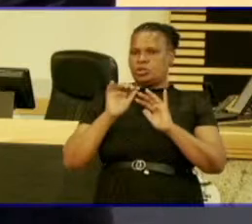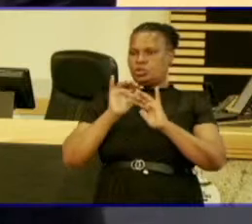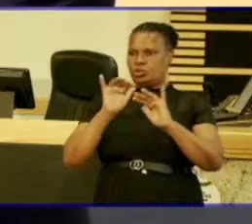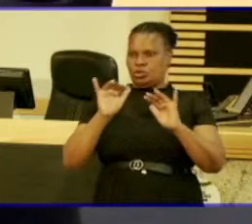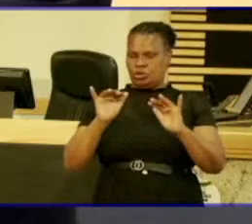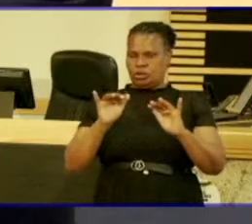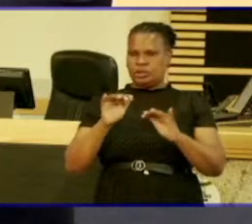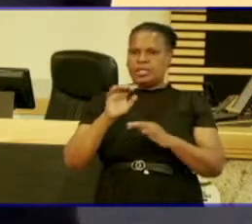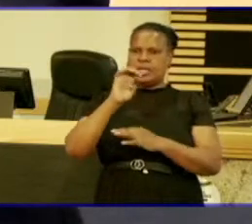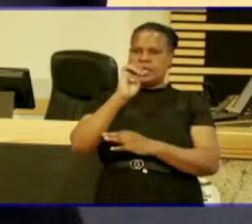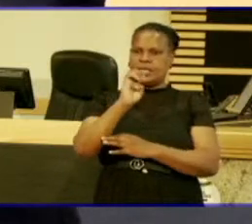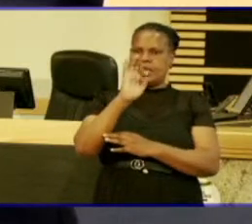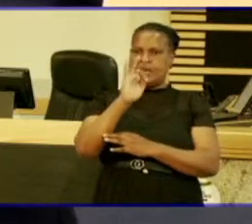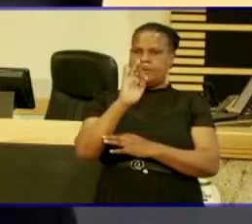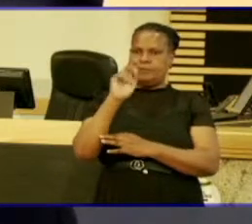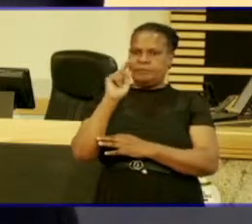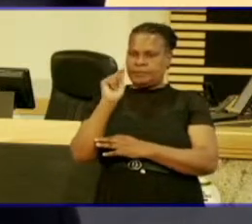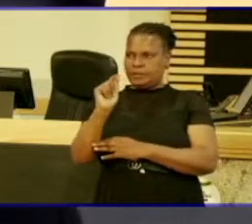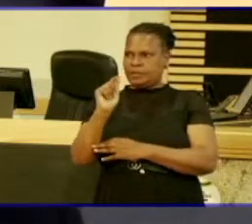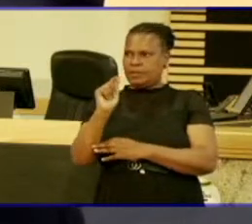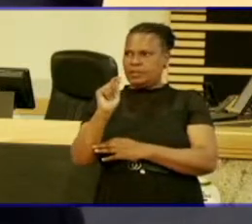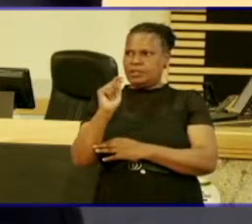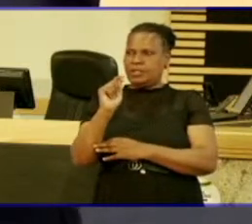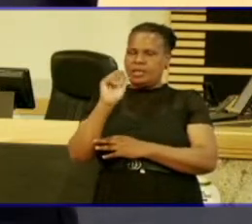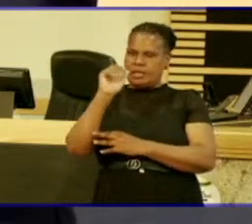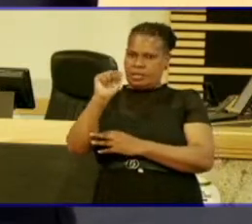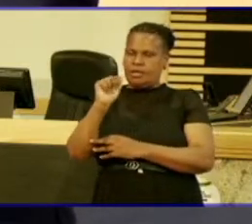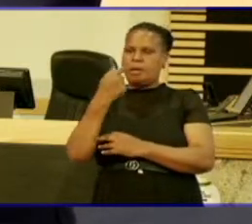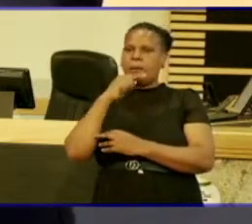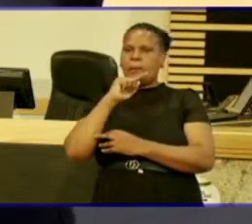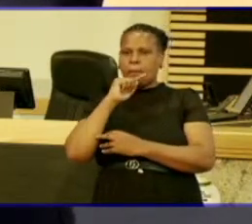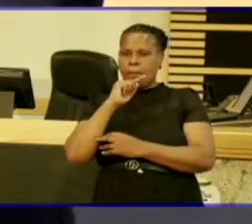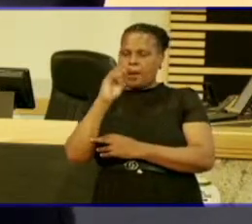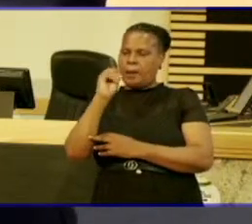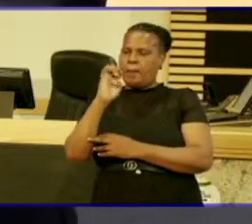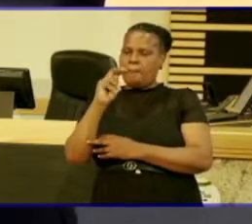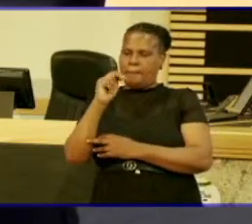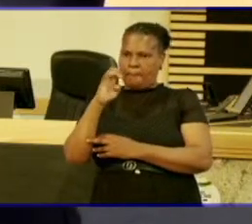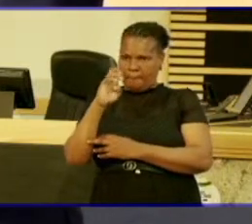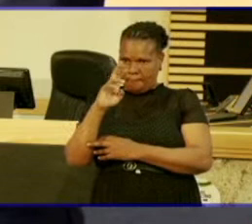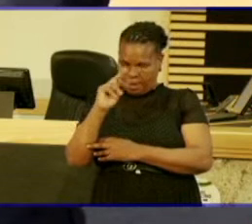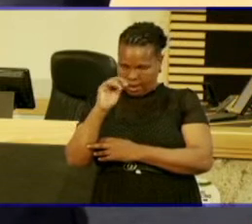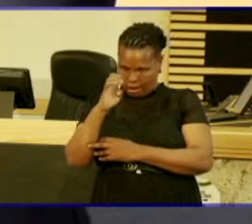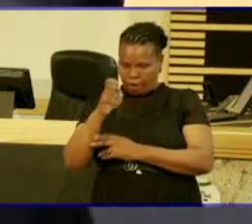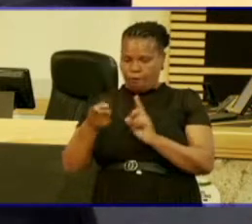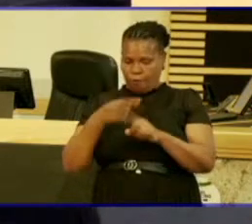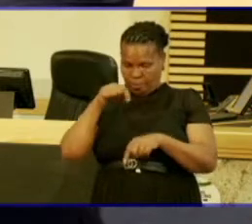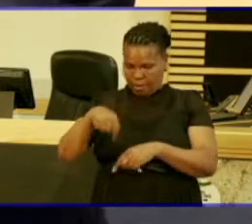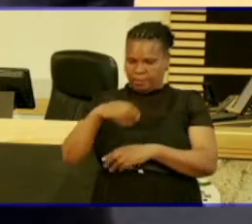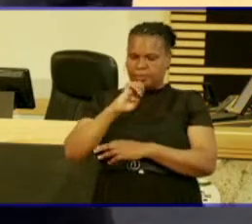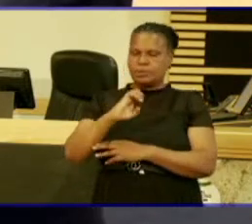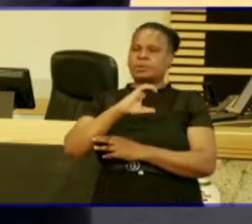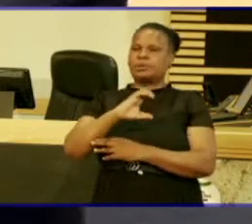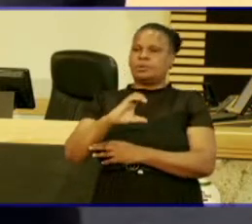AFCFTA, Mr. Mamkele Mene, is a South African who originates from the Eastern Cape, Upper